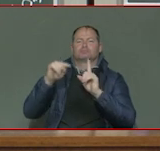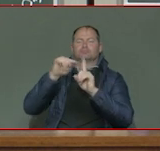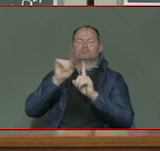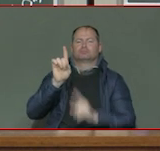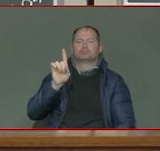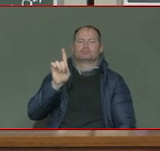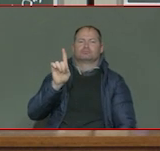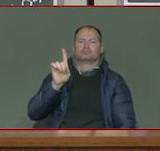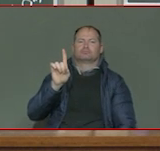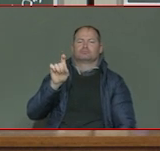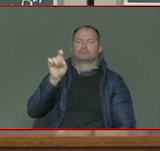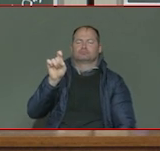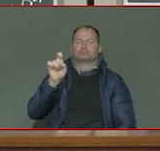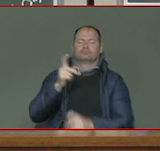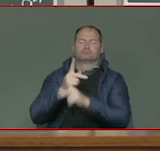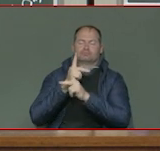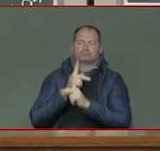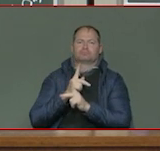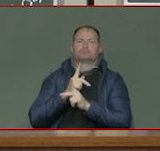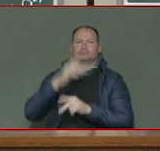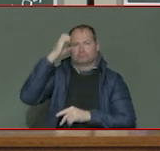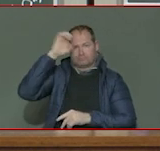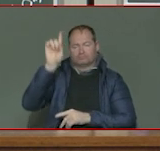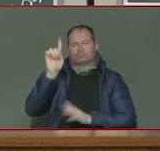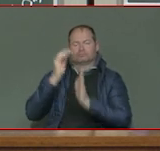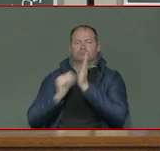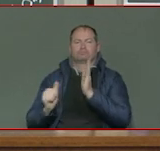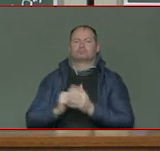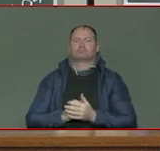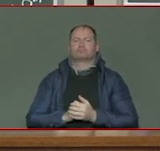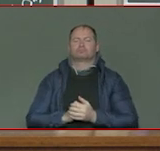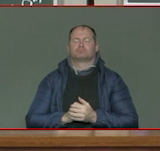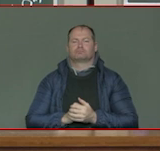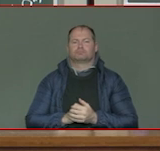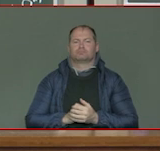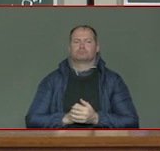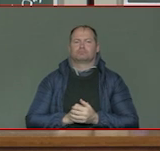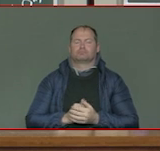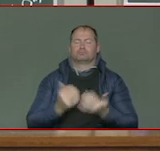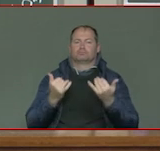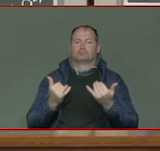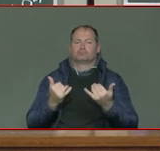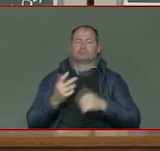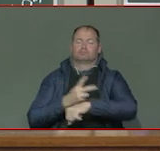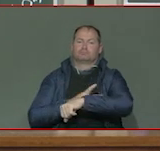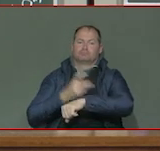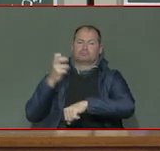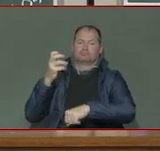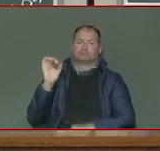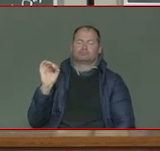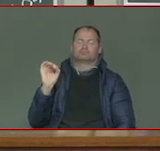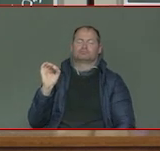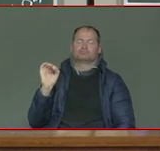x, subtract 1 from the exponent. Minus 1 is minus 2. Derivative of a coefficient is 0.